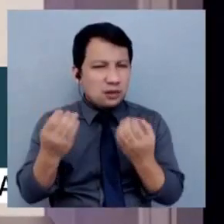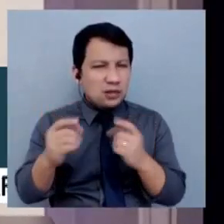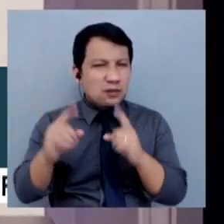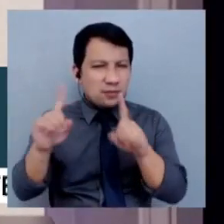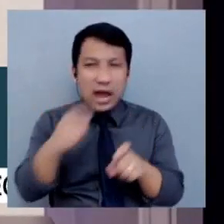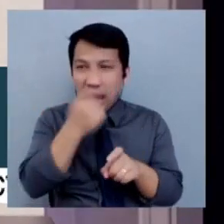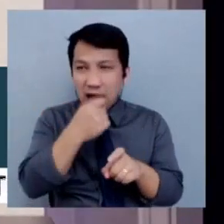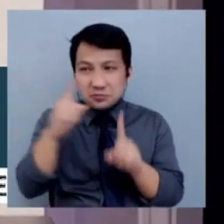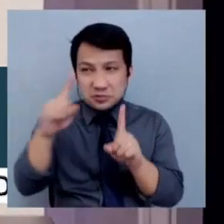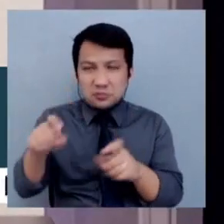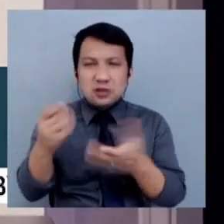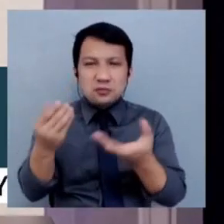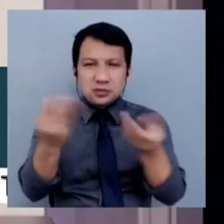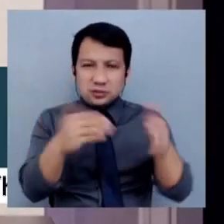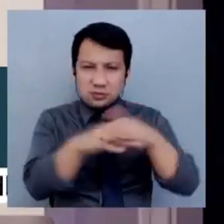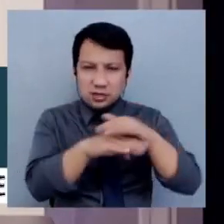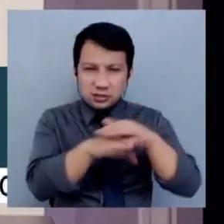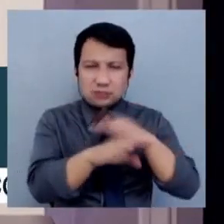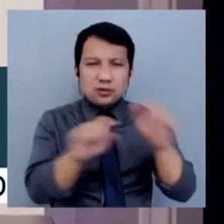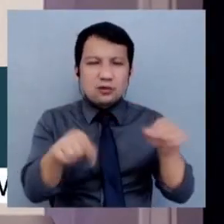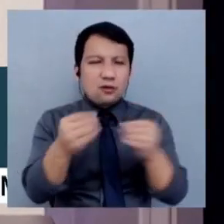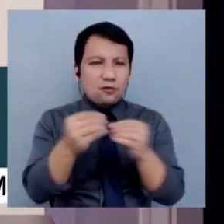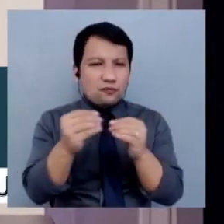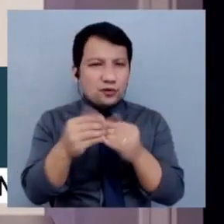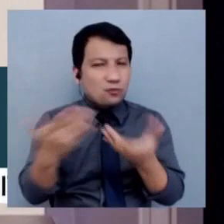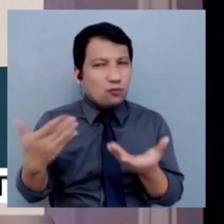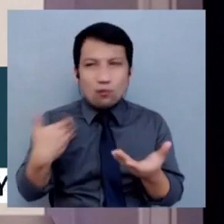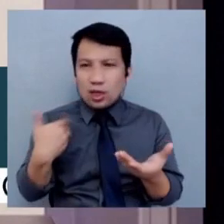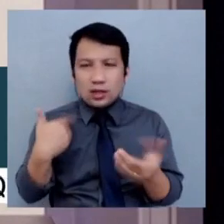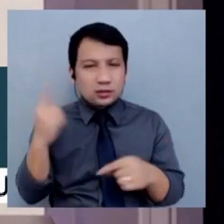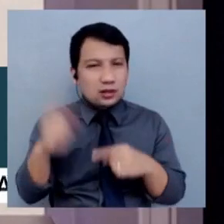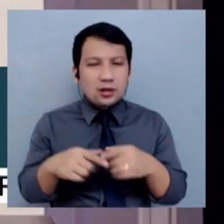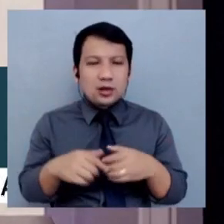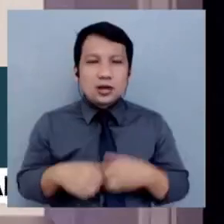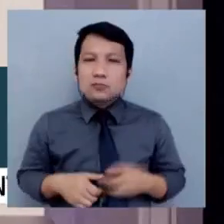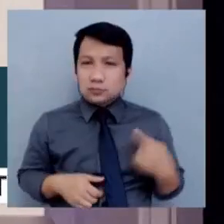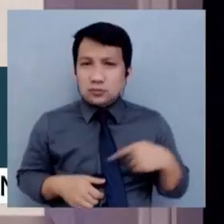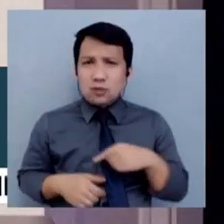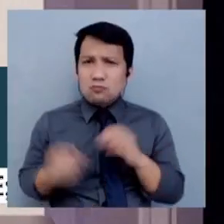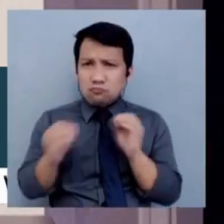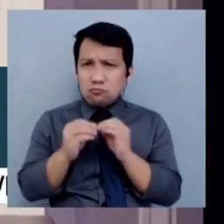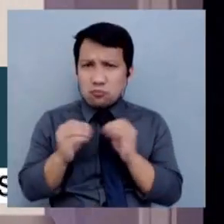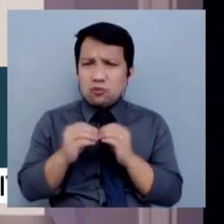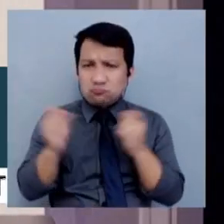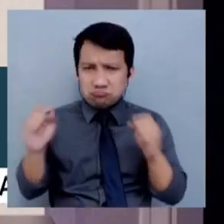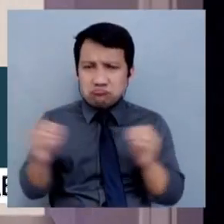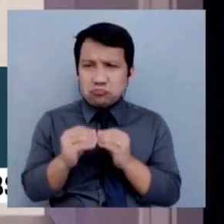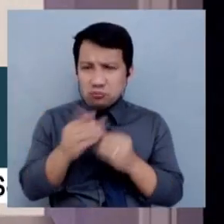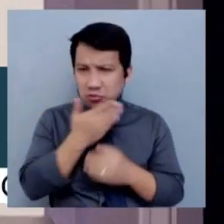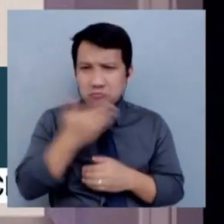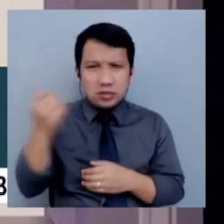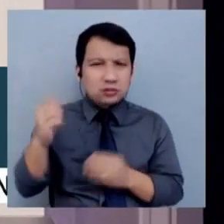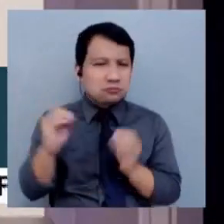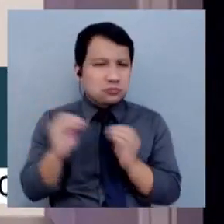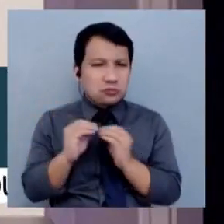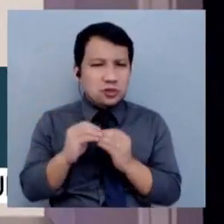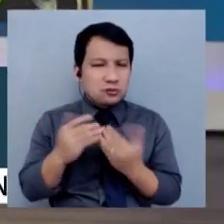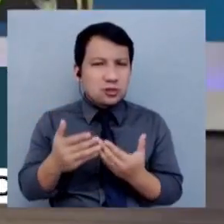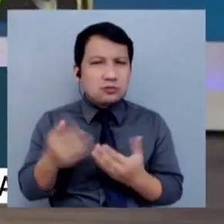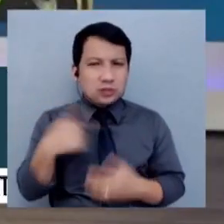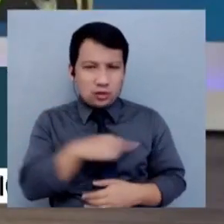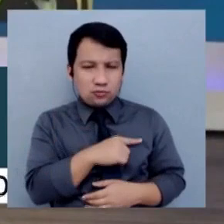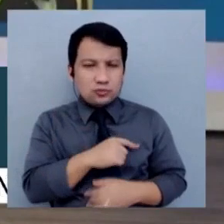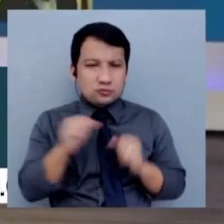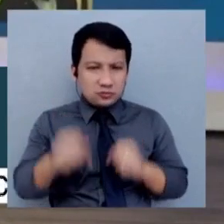providing access to free tests for folks who don't have insurance. But we have to do more. We have to do better. And we will.